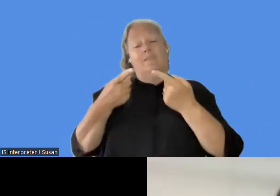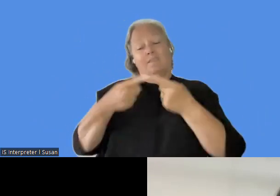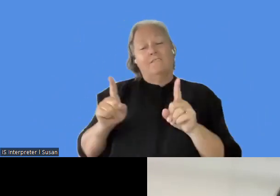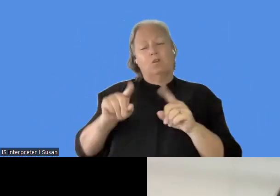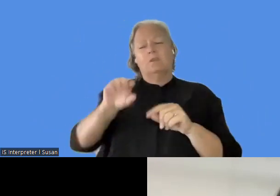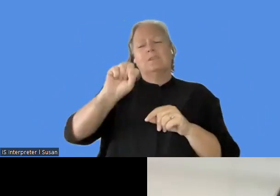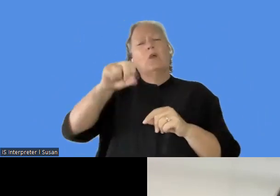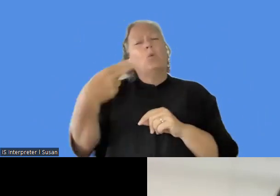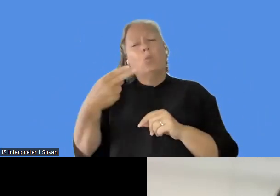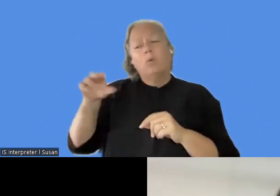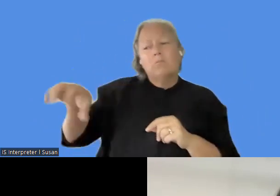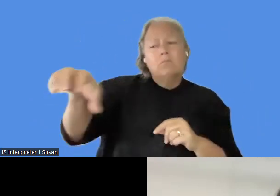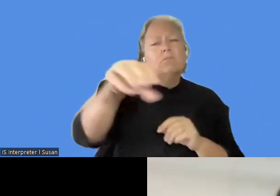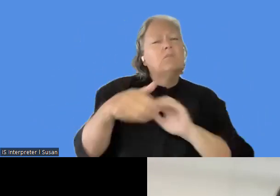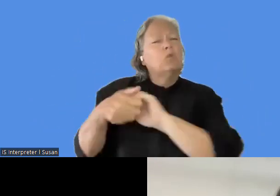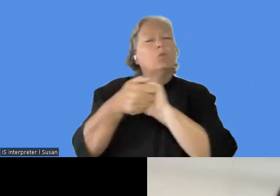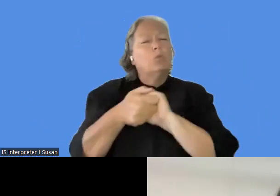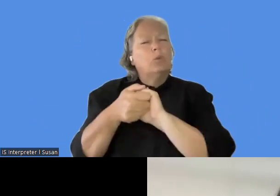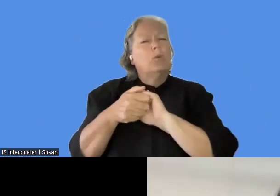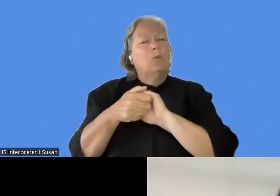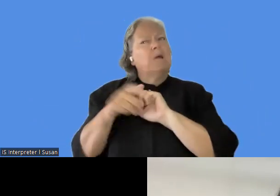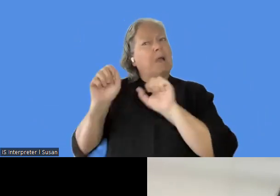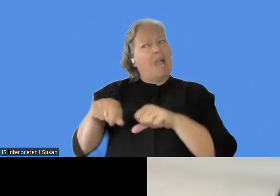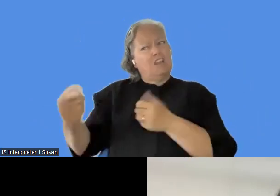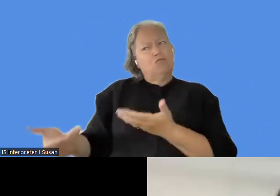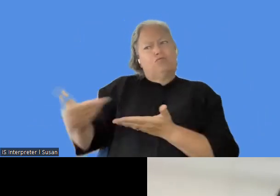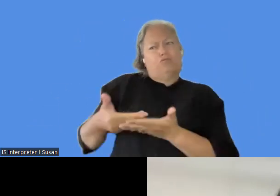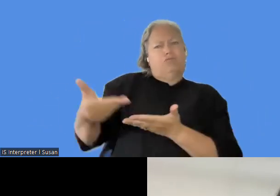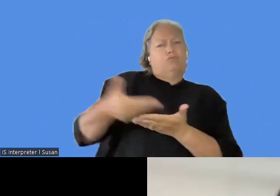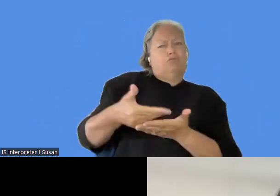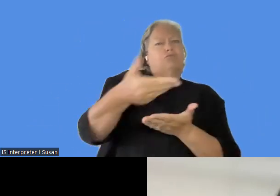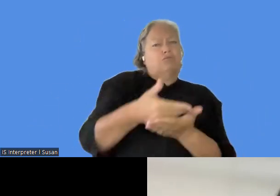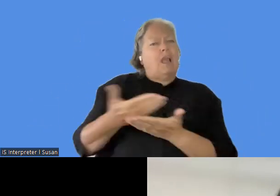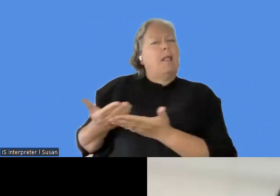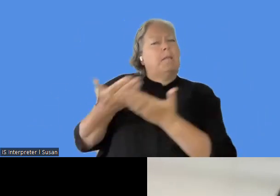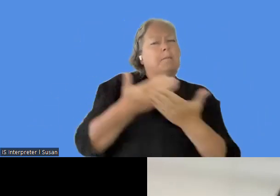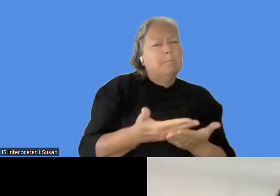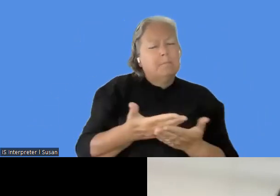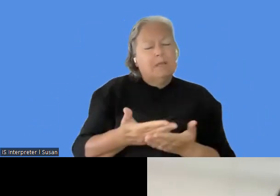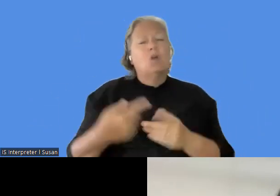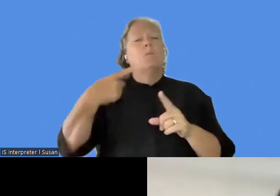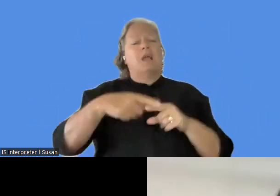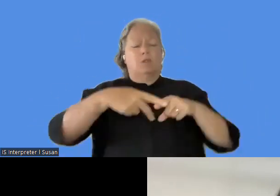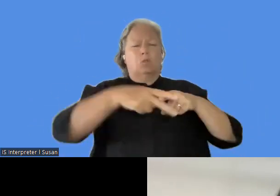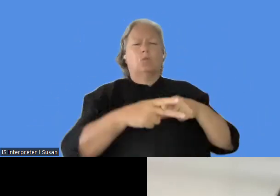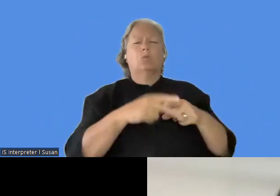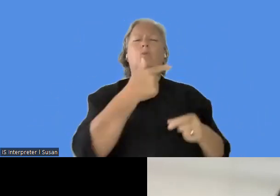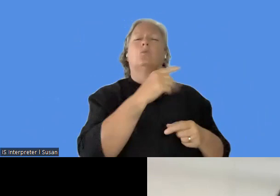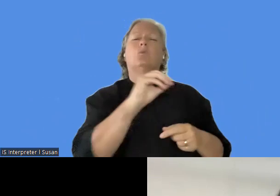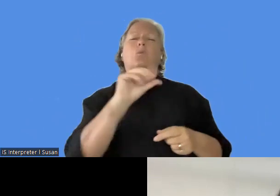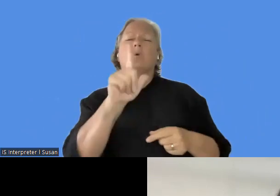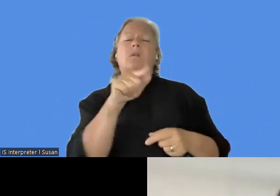this work, and also the tools available and how people can access the tools and use the